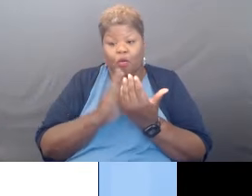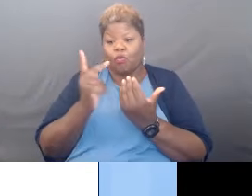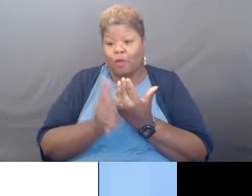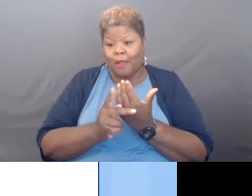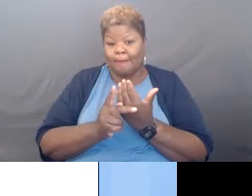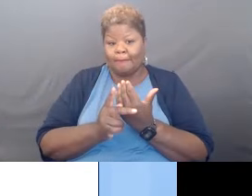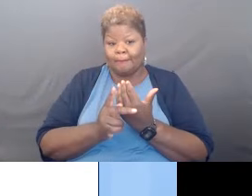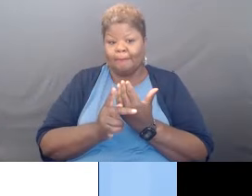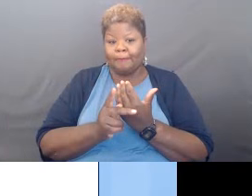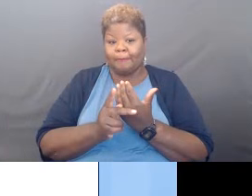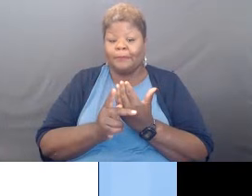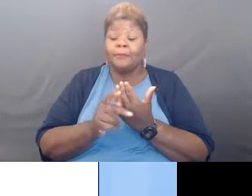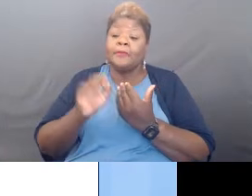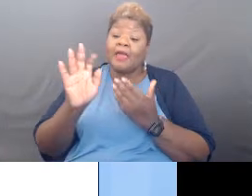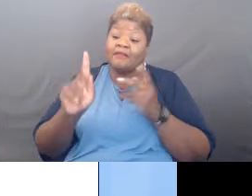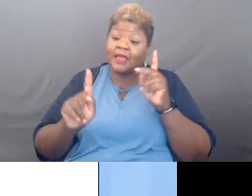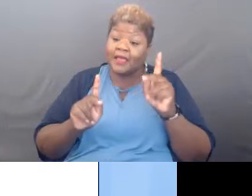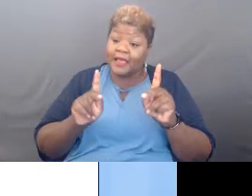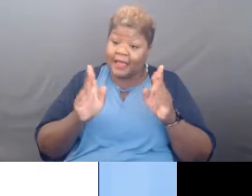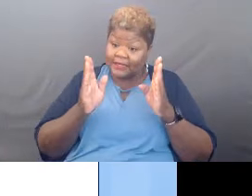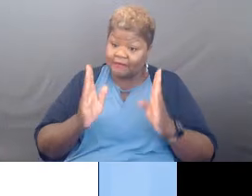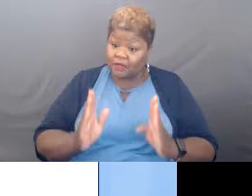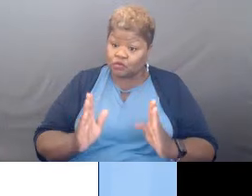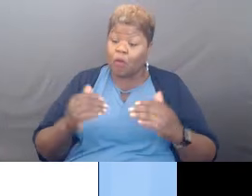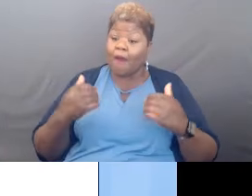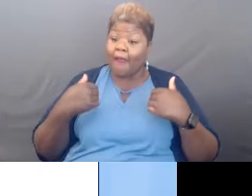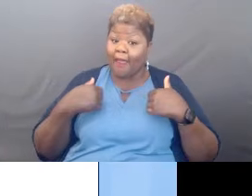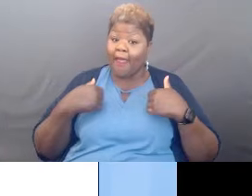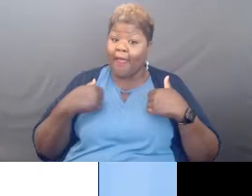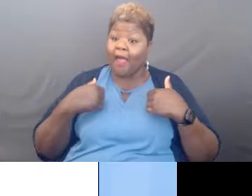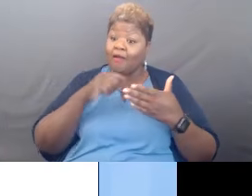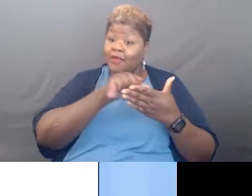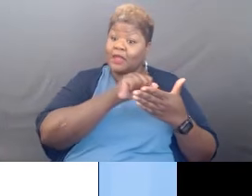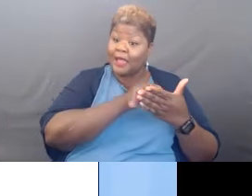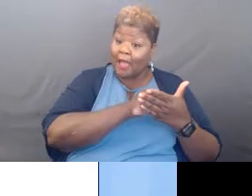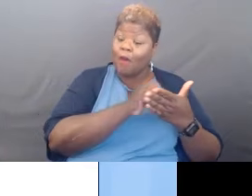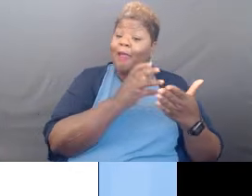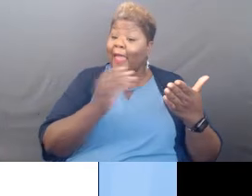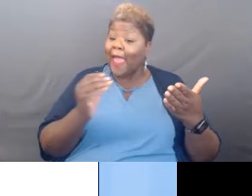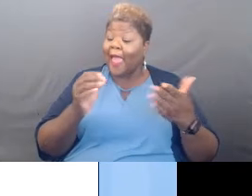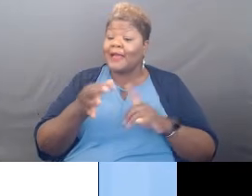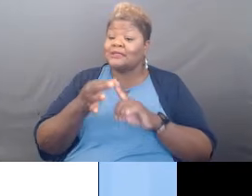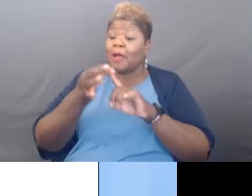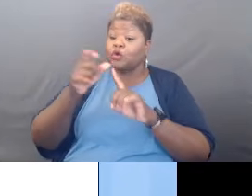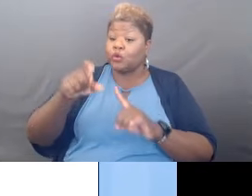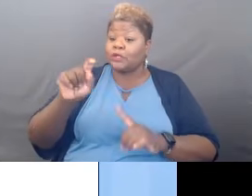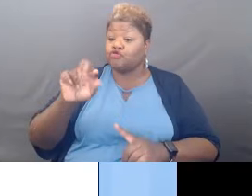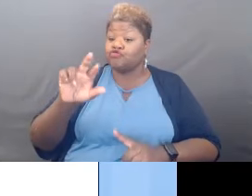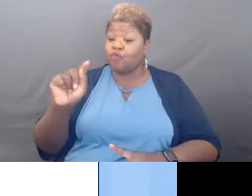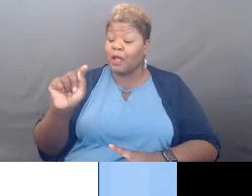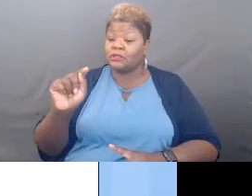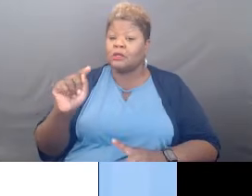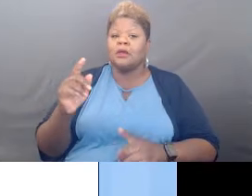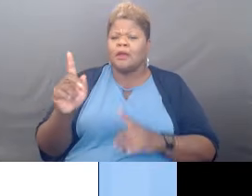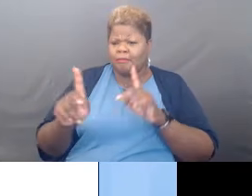Trust. So if an individual has an ABLE account and a Special Needs Trust, we typically, I get